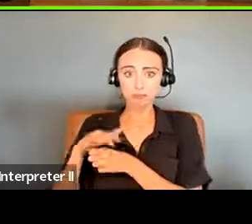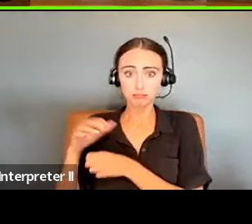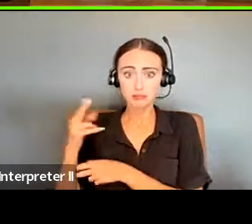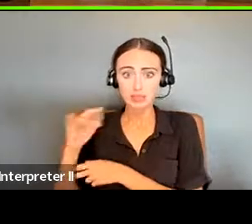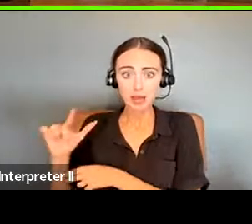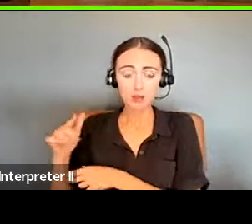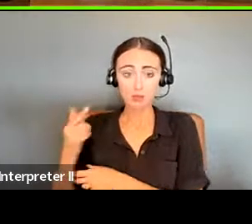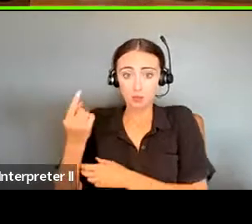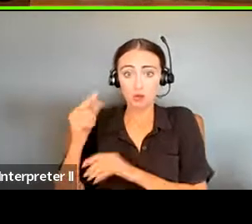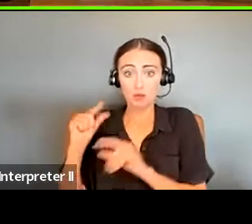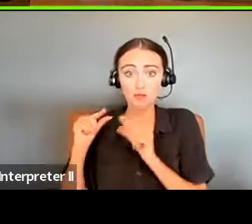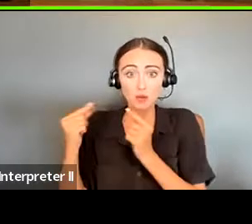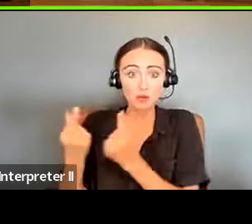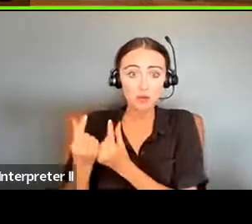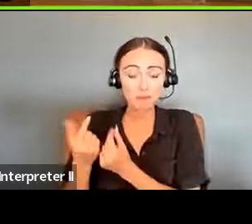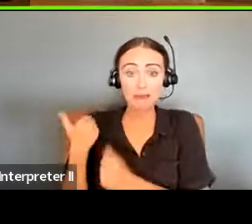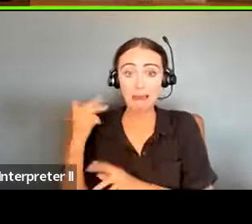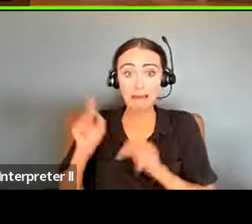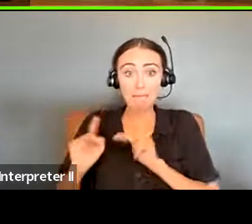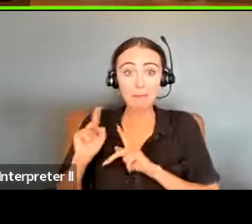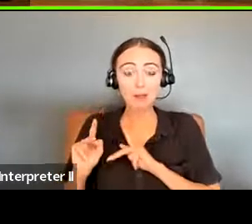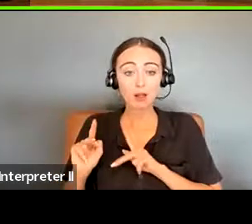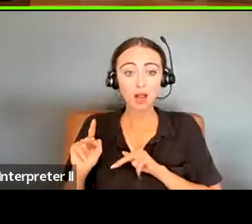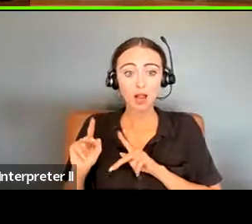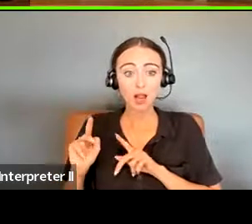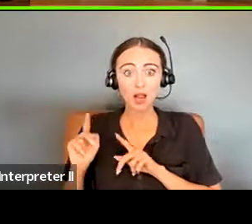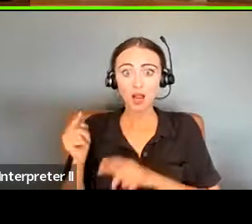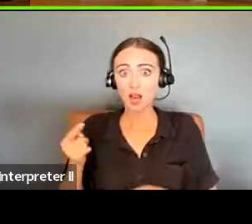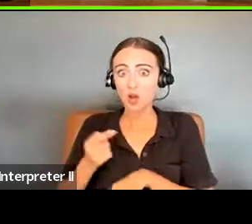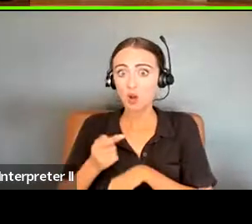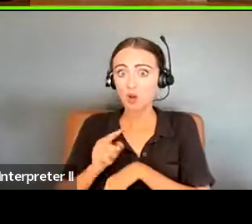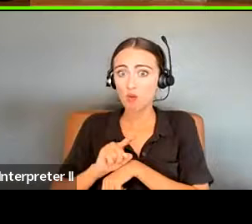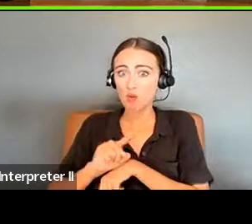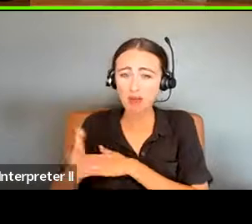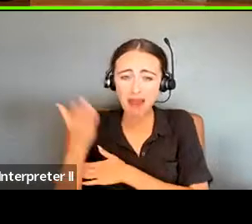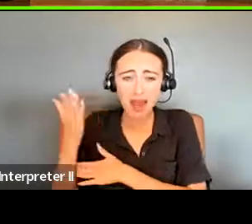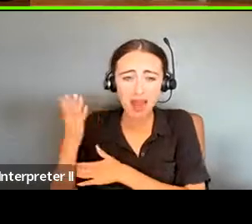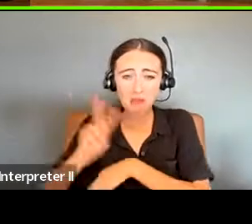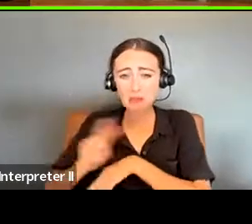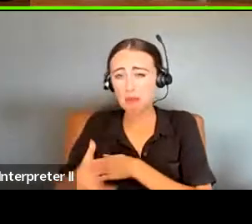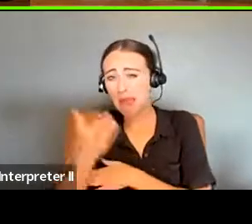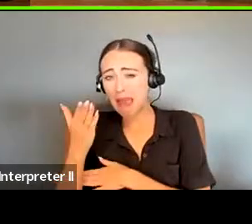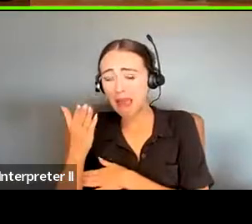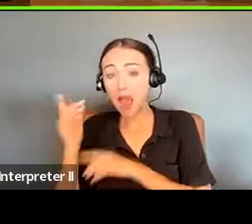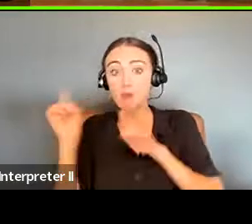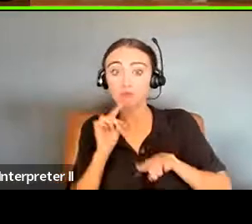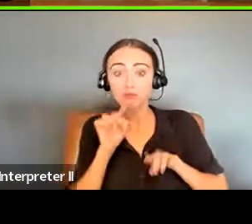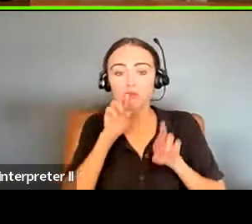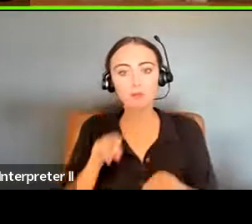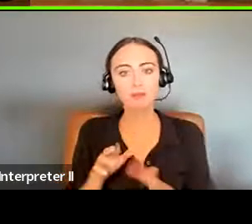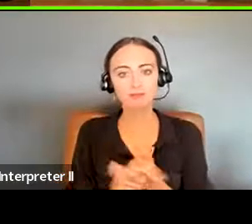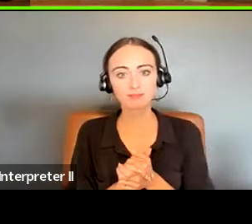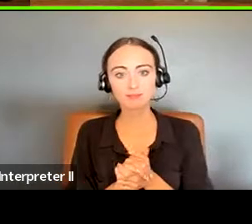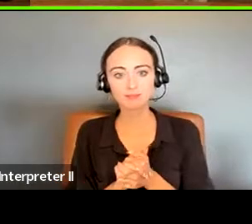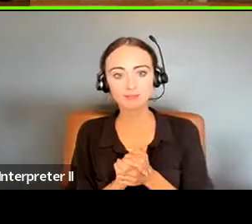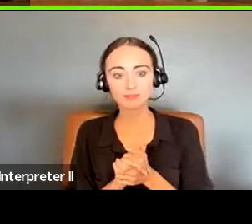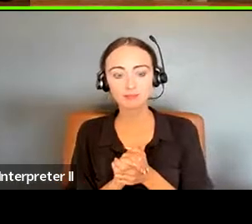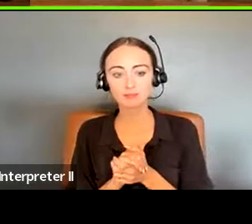the groups that, had people coming 1, 2, 3 o'clock in the morning to respond.